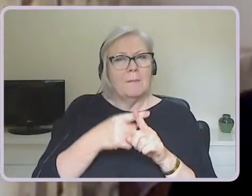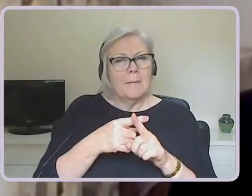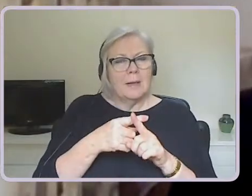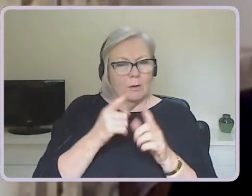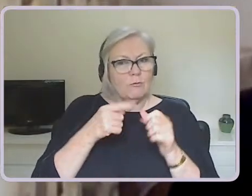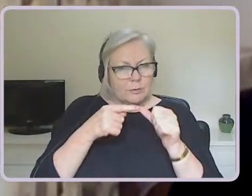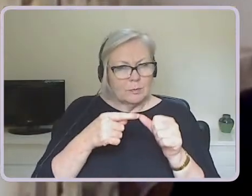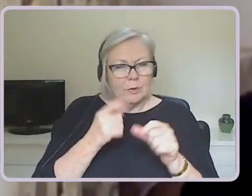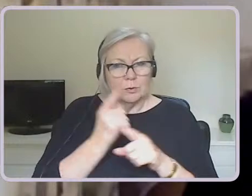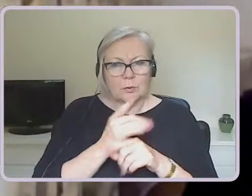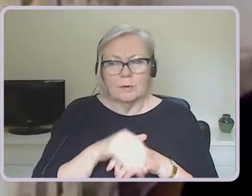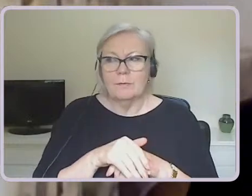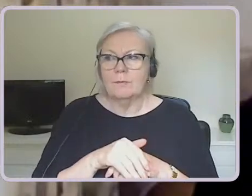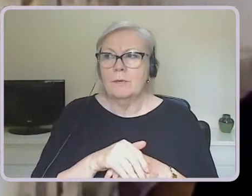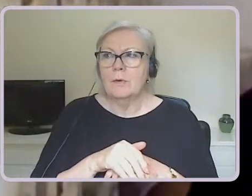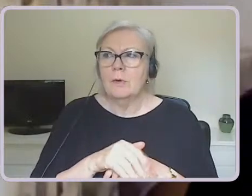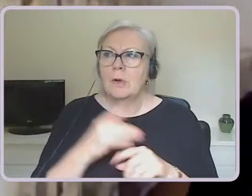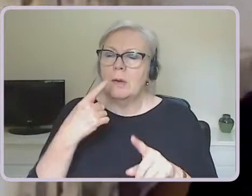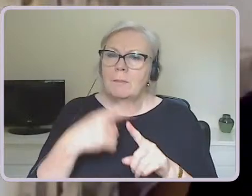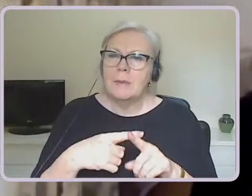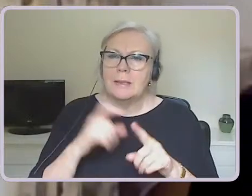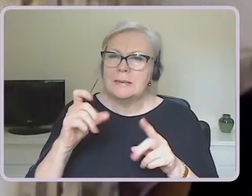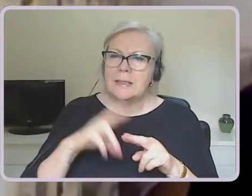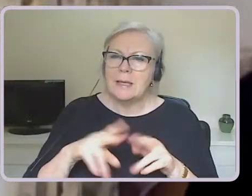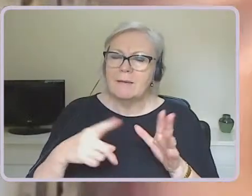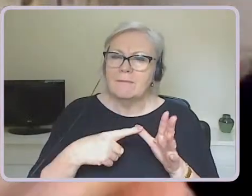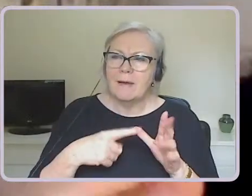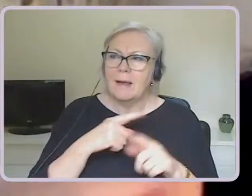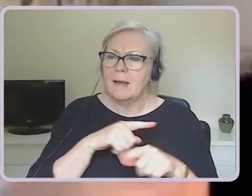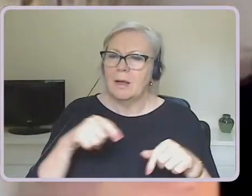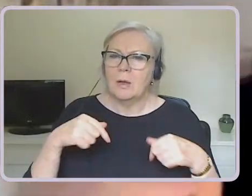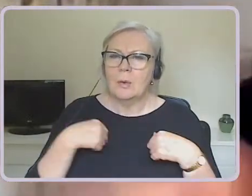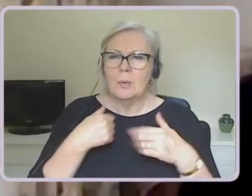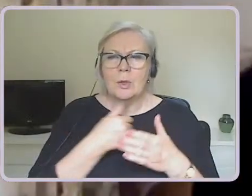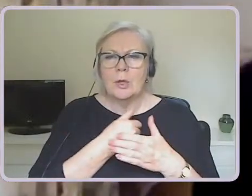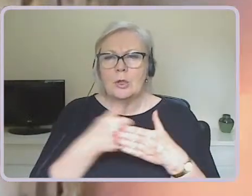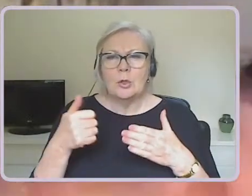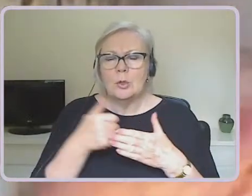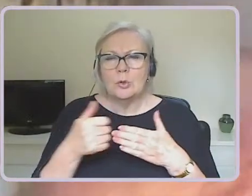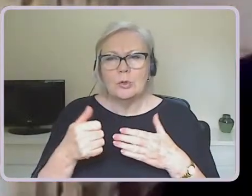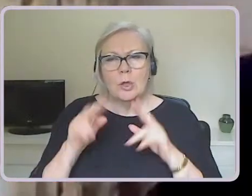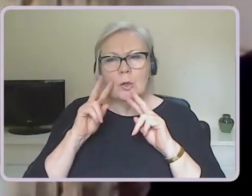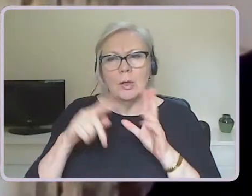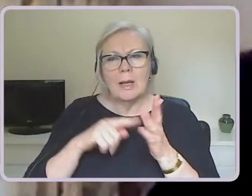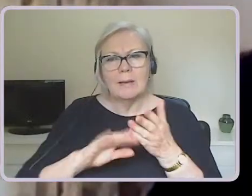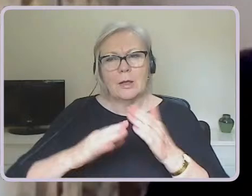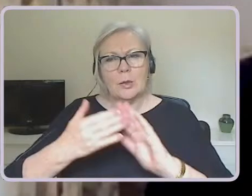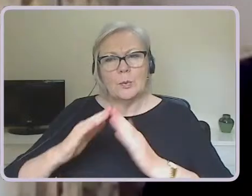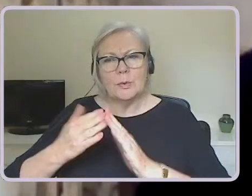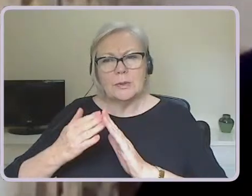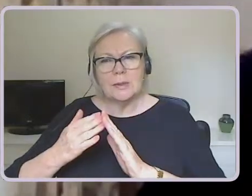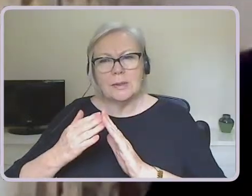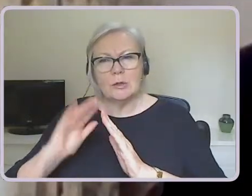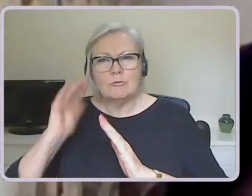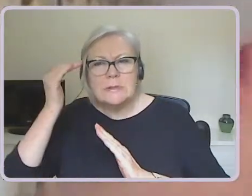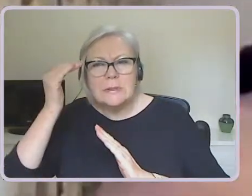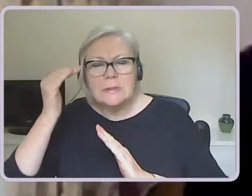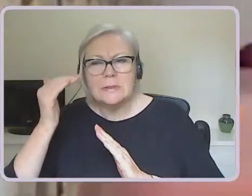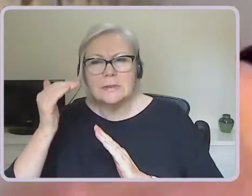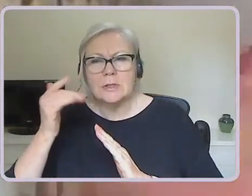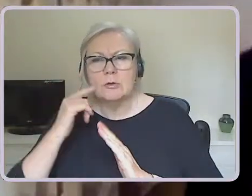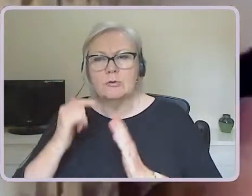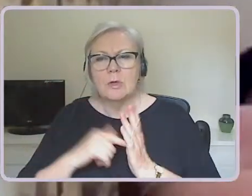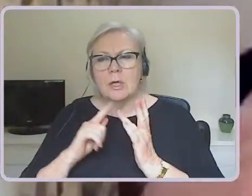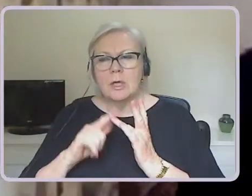how CFA, we tend to focus things at a community resilience, trying to do a lot of our programs